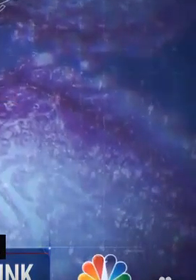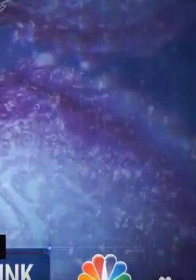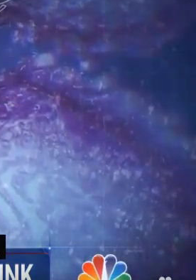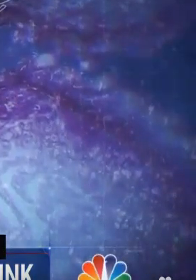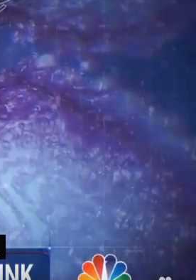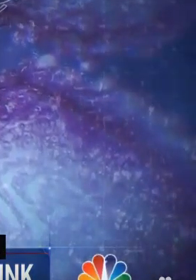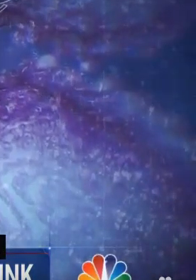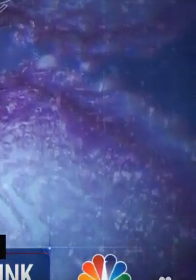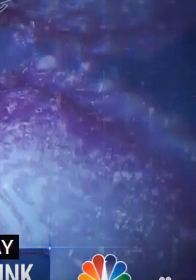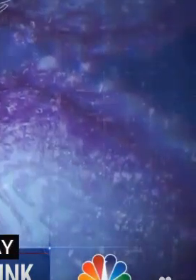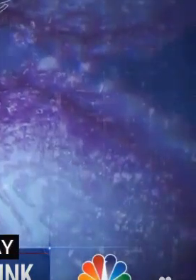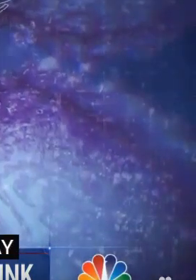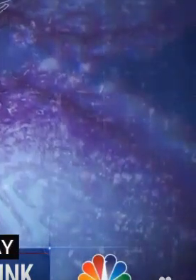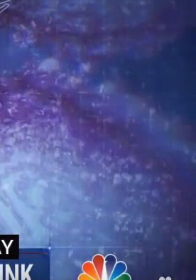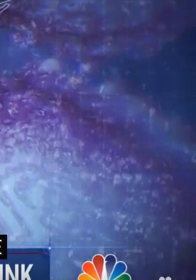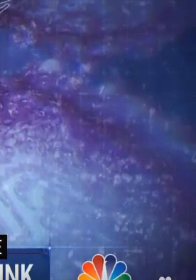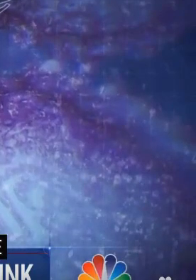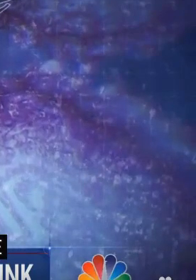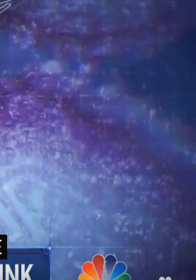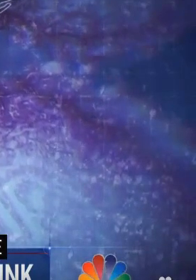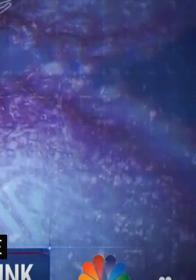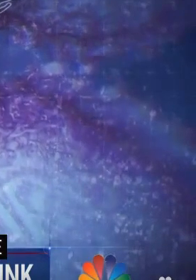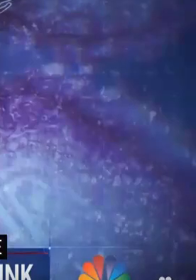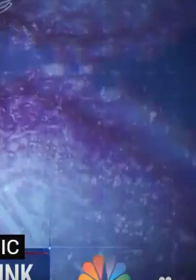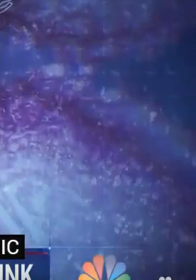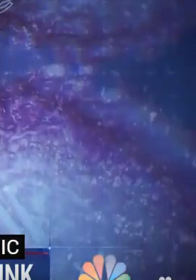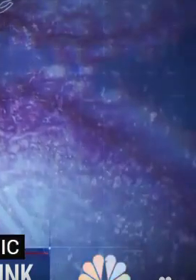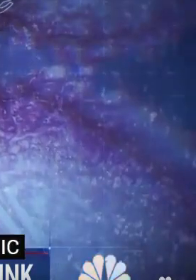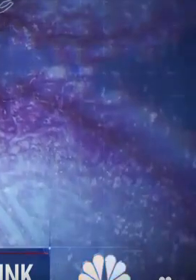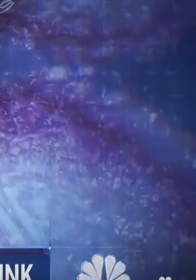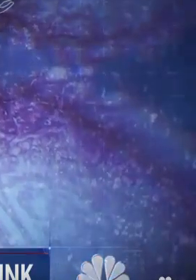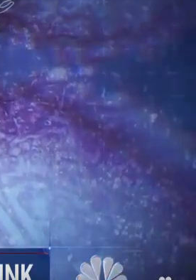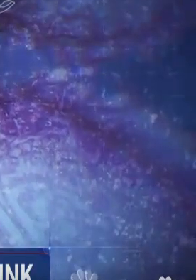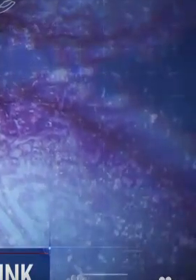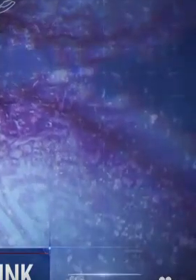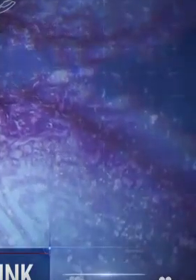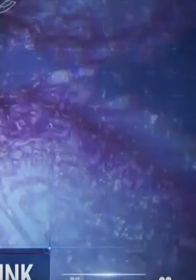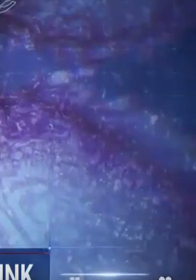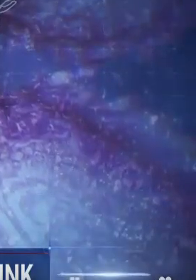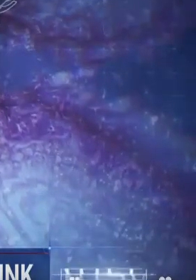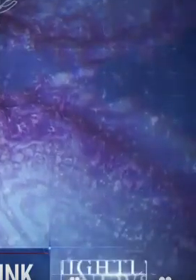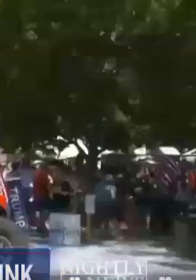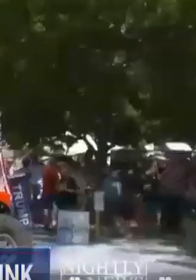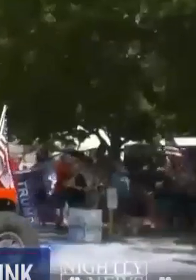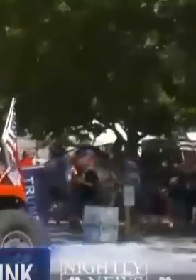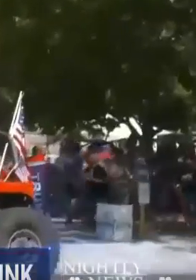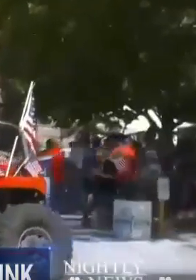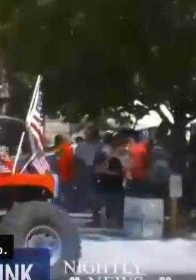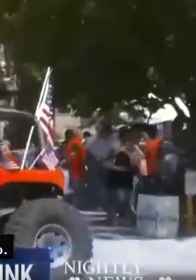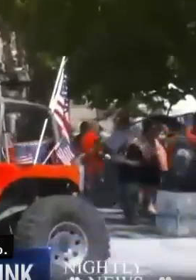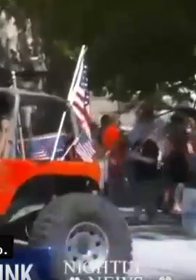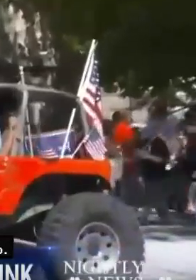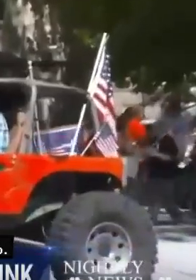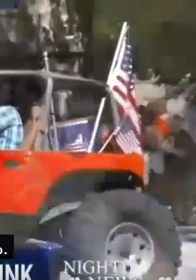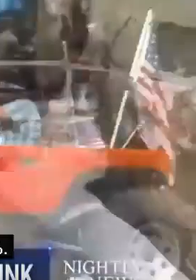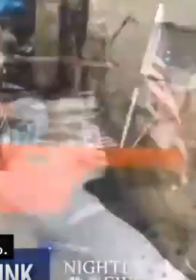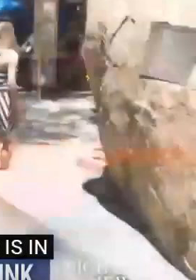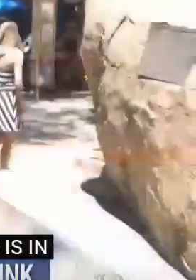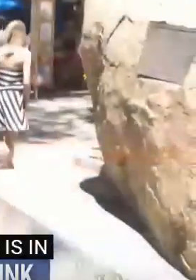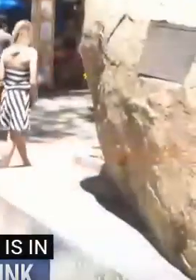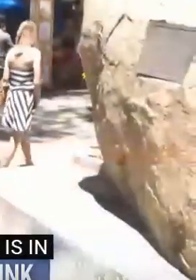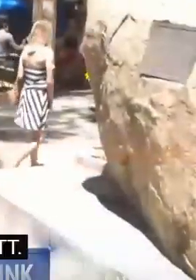since the pandemic started. In Arizona, ICU capacity at an all-time high of 91%. Vaughn Hilliard is in